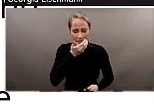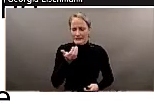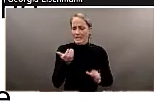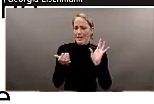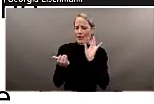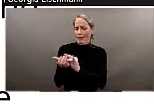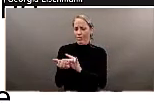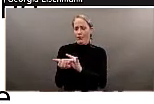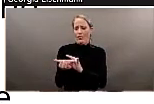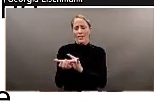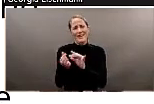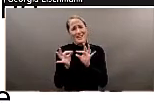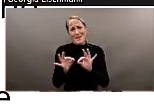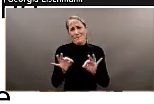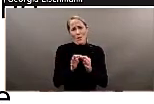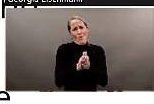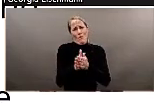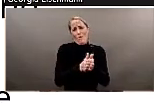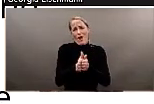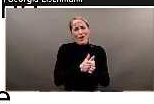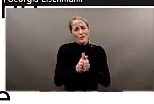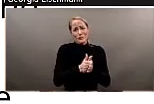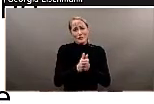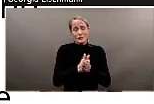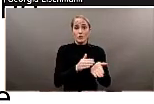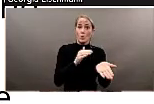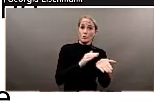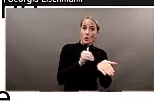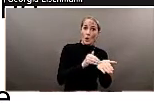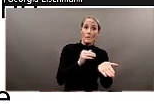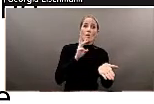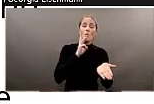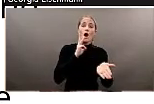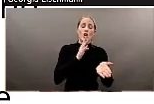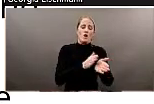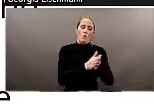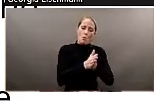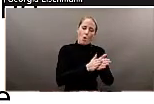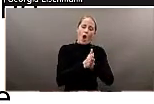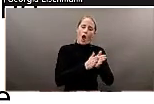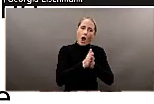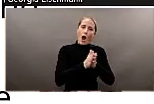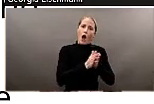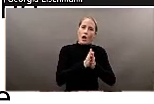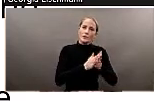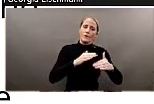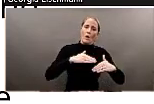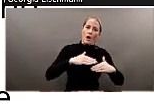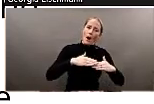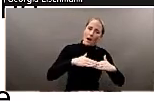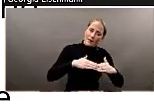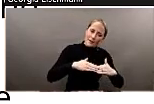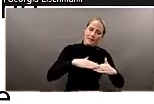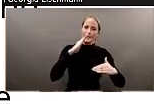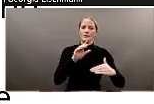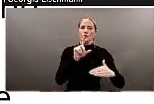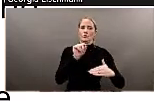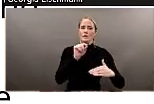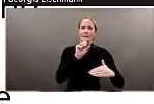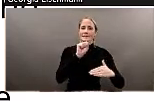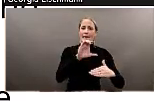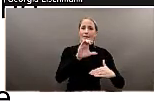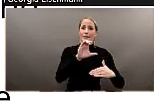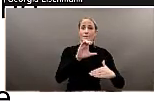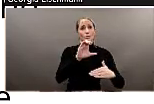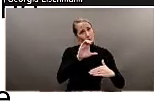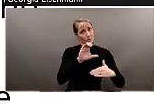and then spread it that way. Soap and water is really important. And if you're going to use soap and water to wash your hands, 20 seconds is ideal,